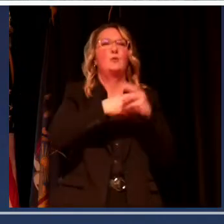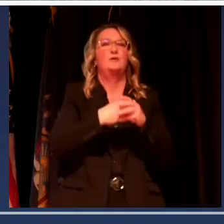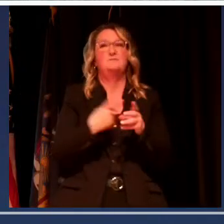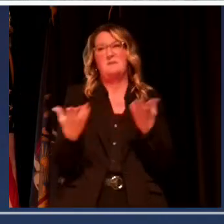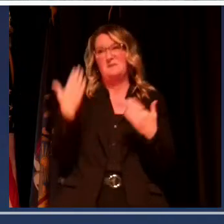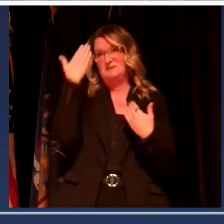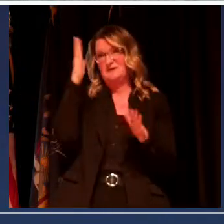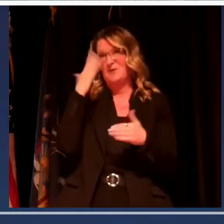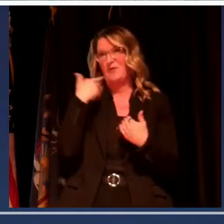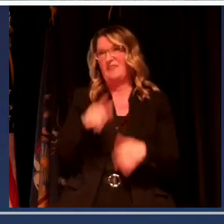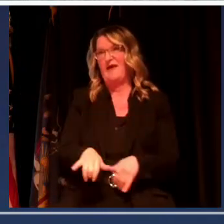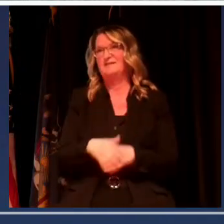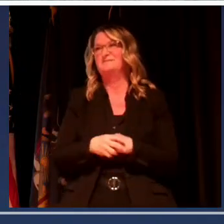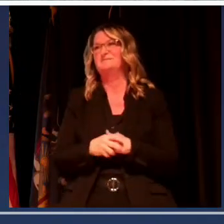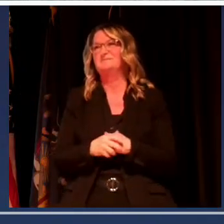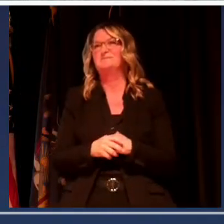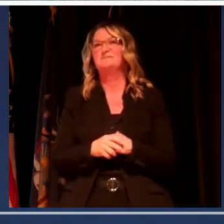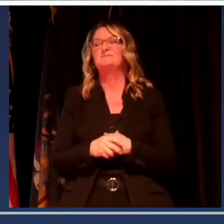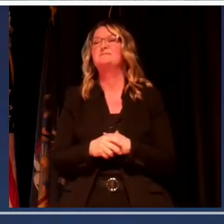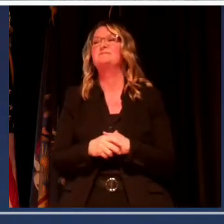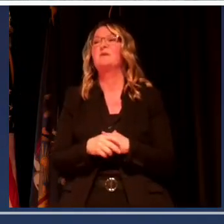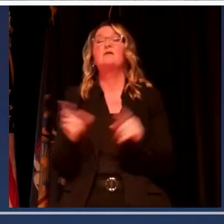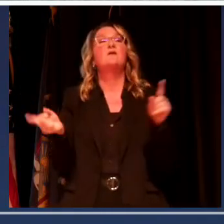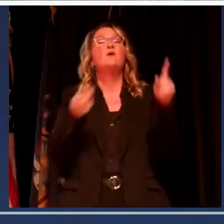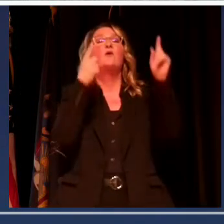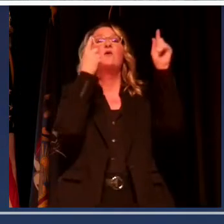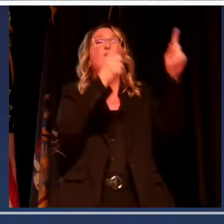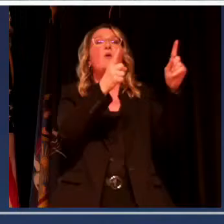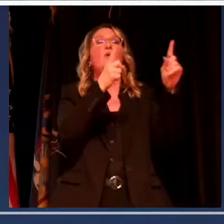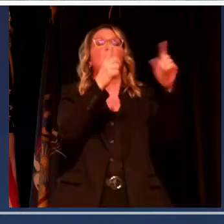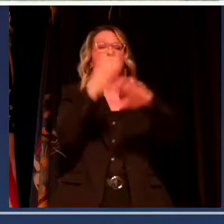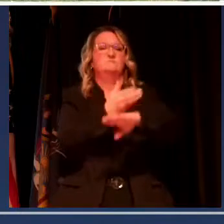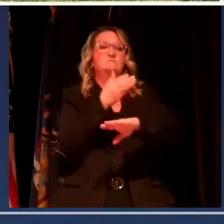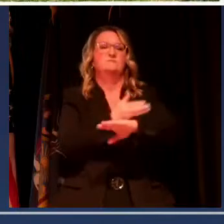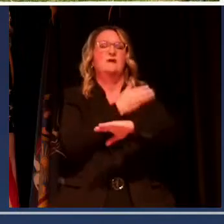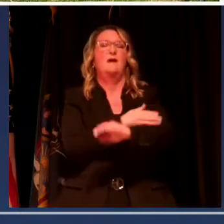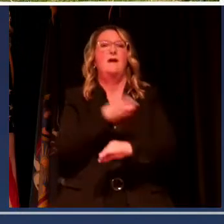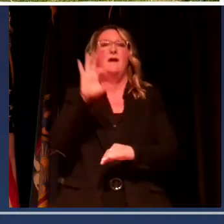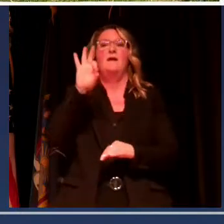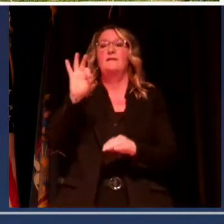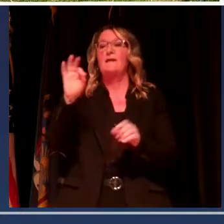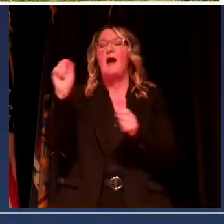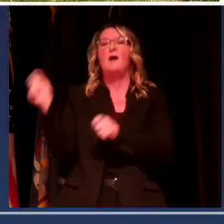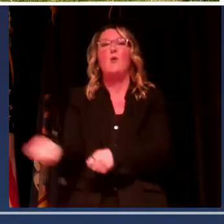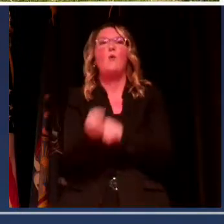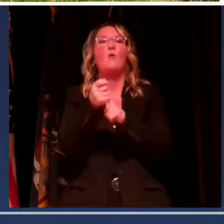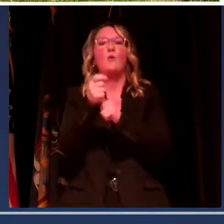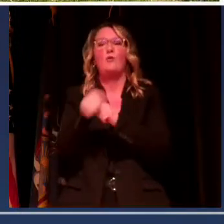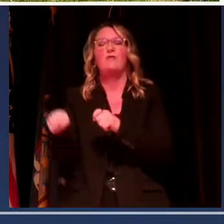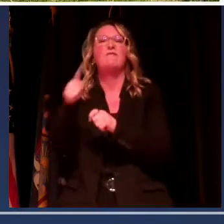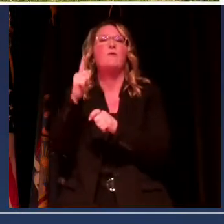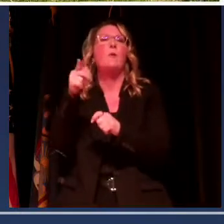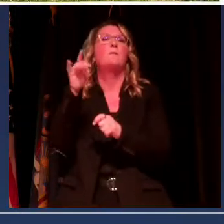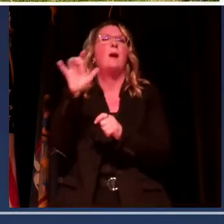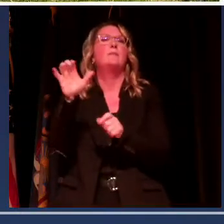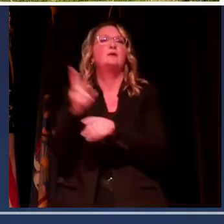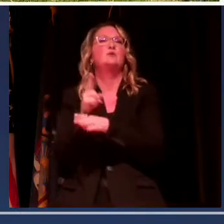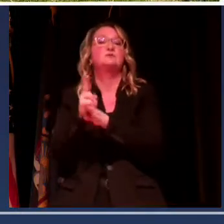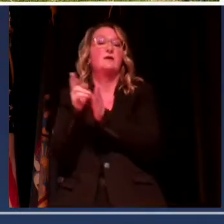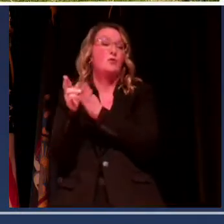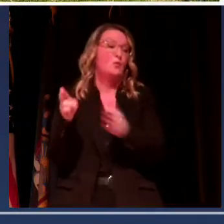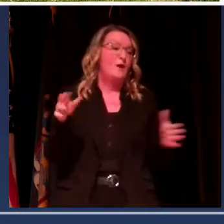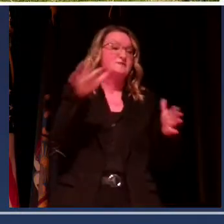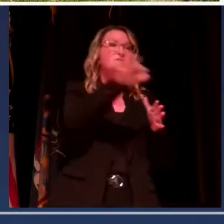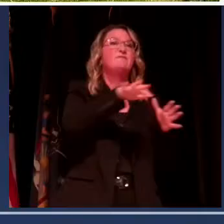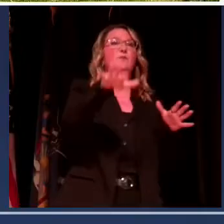that. The end goal will be the restoration of a 9-hole golf course for public use, and the rest of the property will be turned